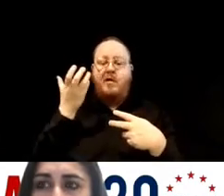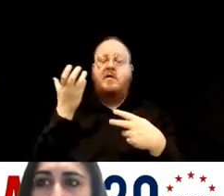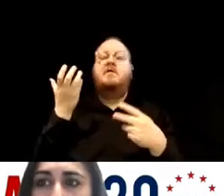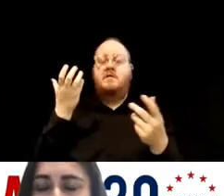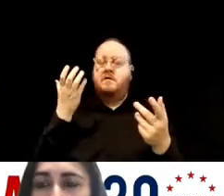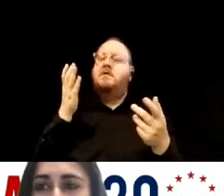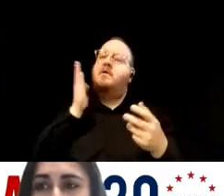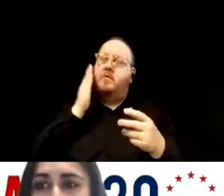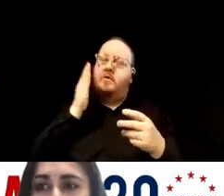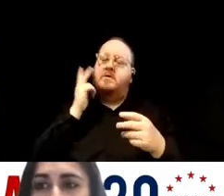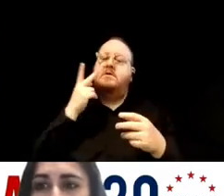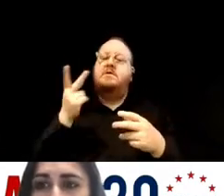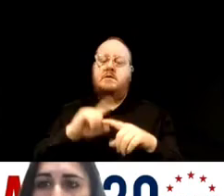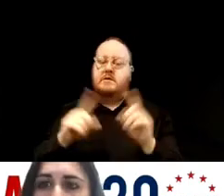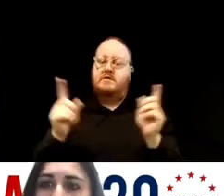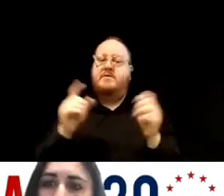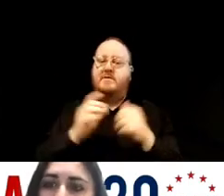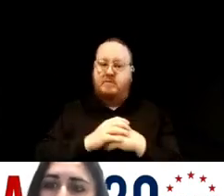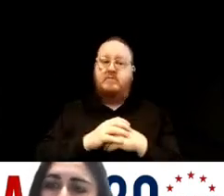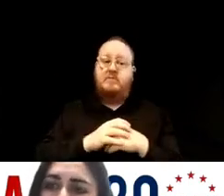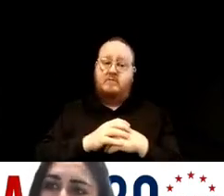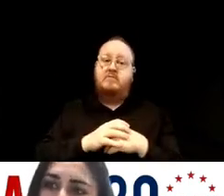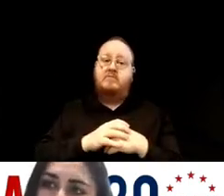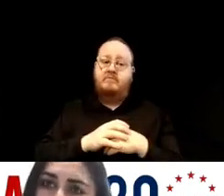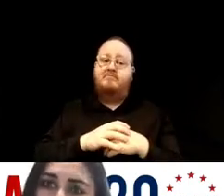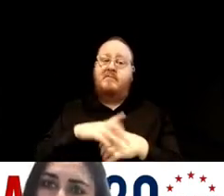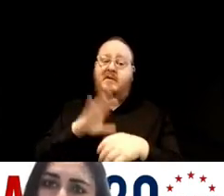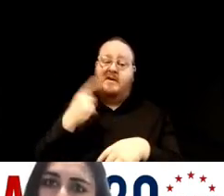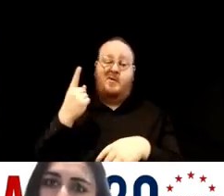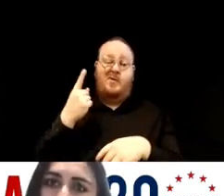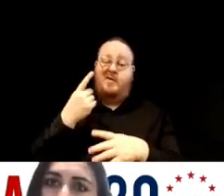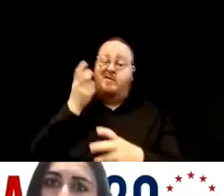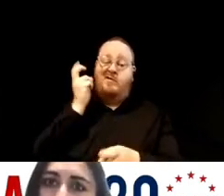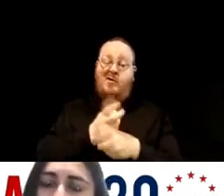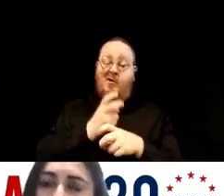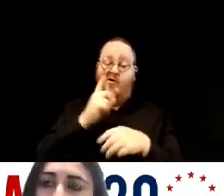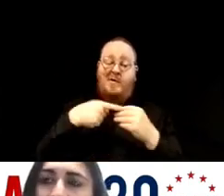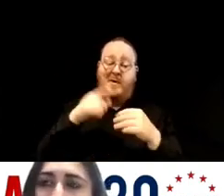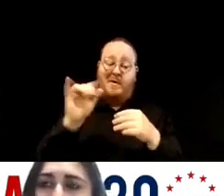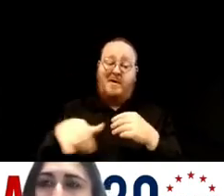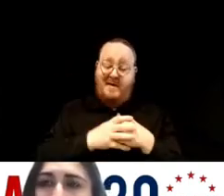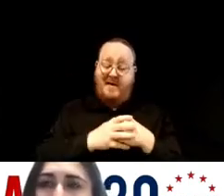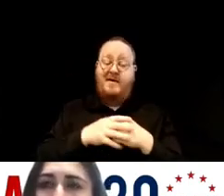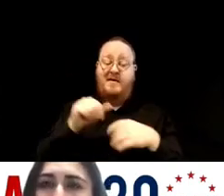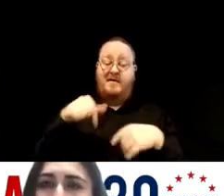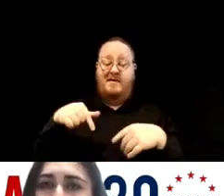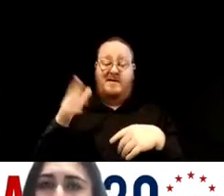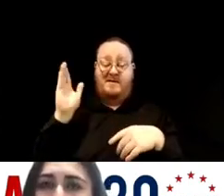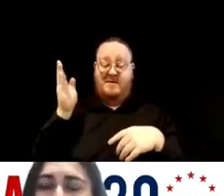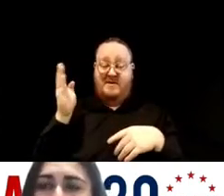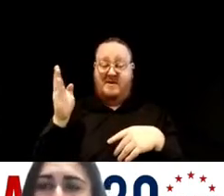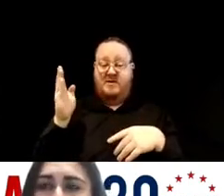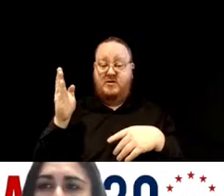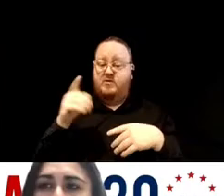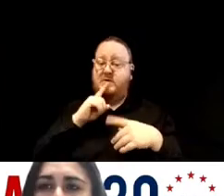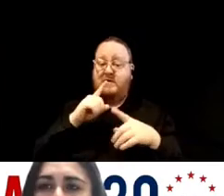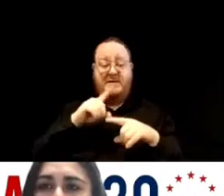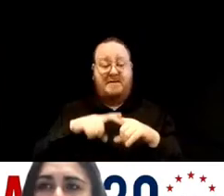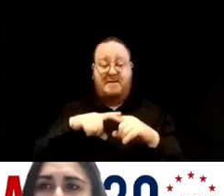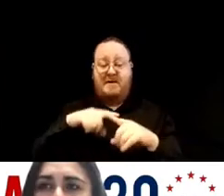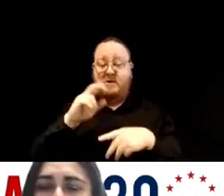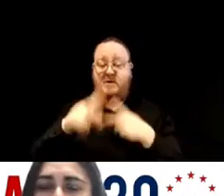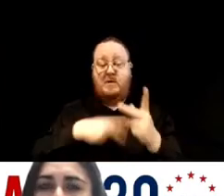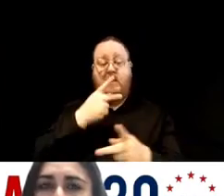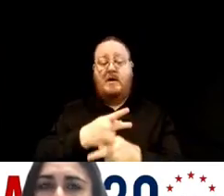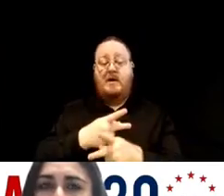different. Okay, and that's really one of the hard parts of doing, say, a presentation like this is, depending on the device you're using, you